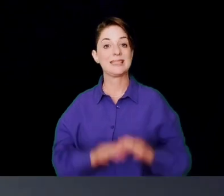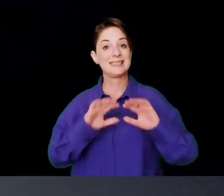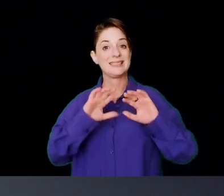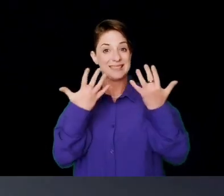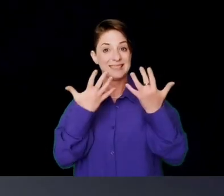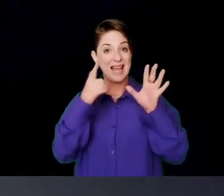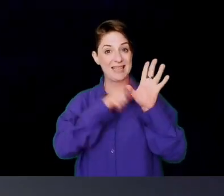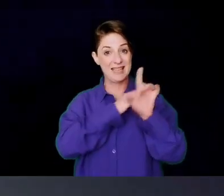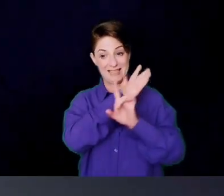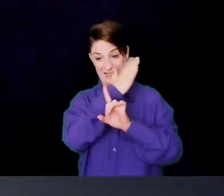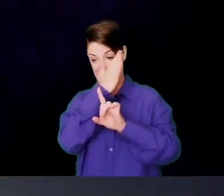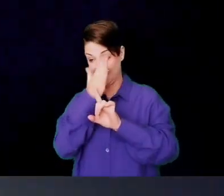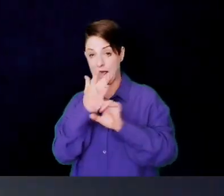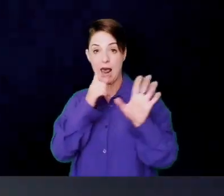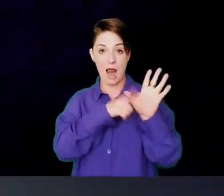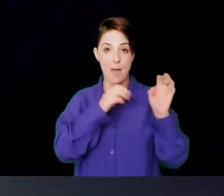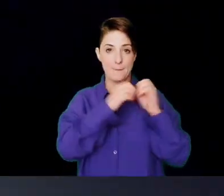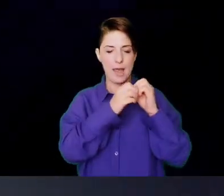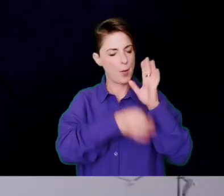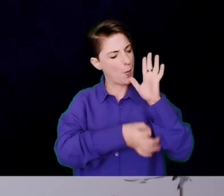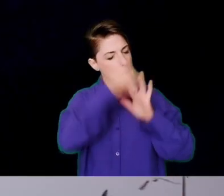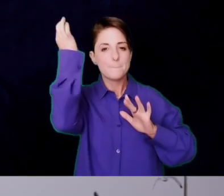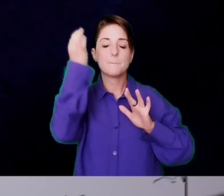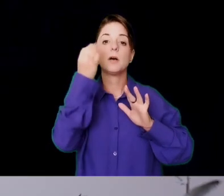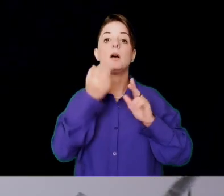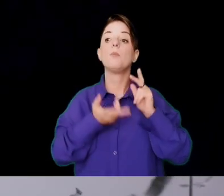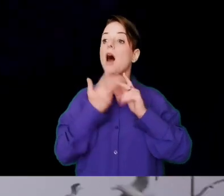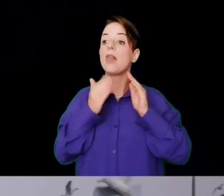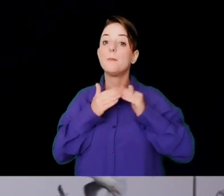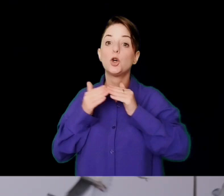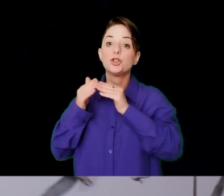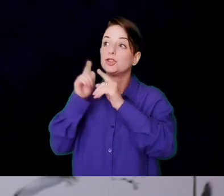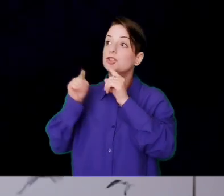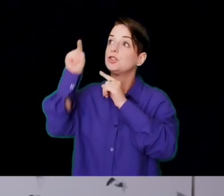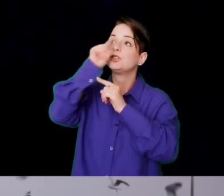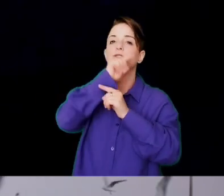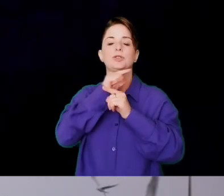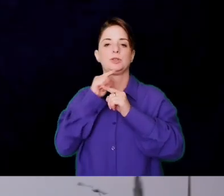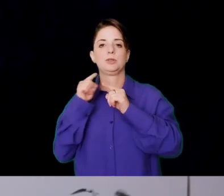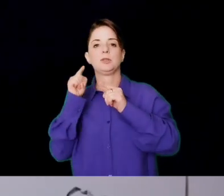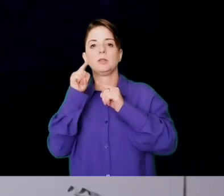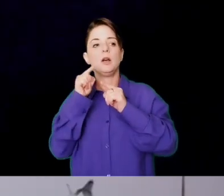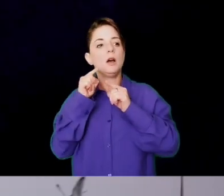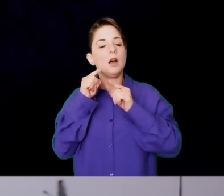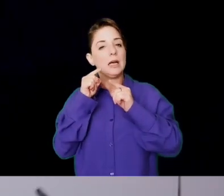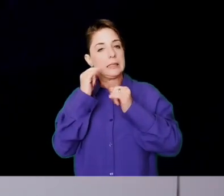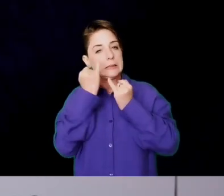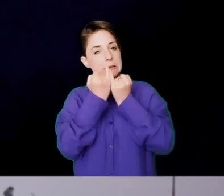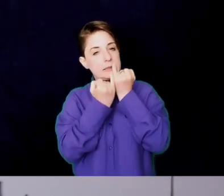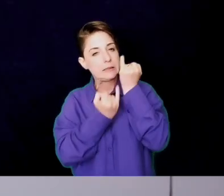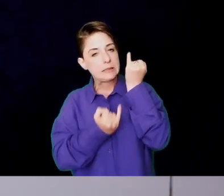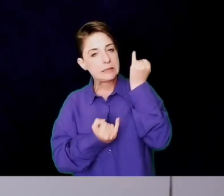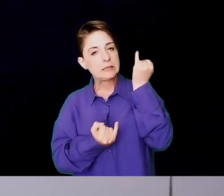Over the last 10 years, Lyme Bay has improved dramatically, but in many other ports across the country, things have been getting